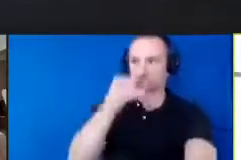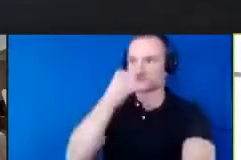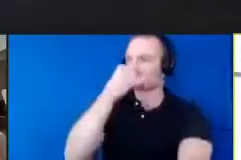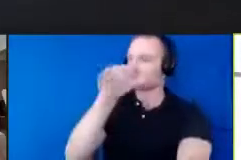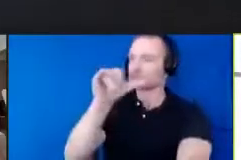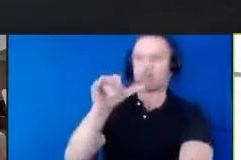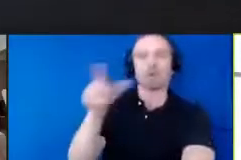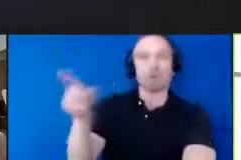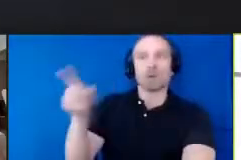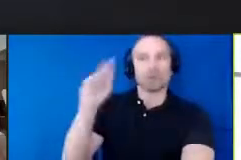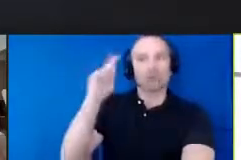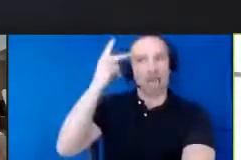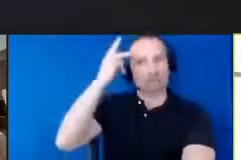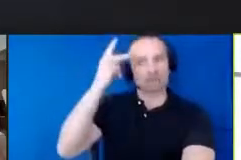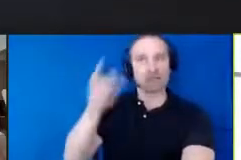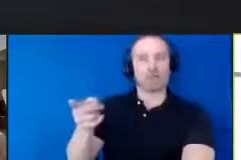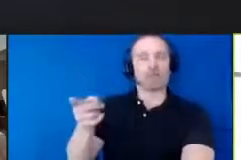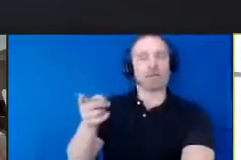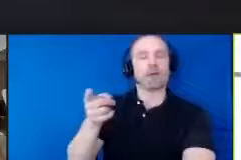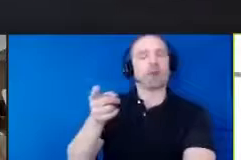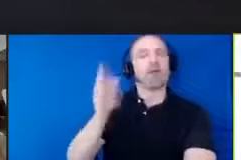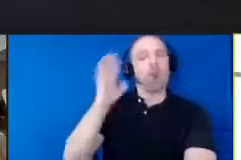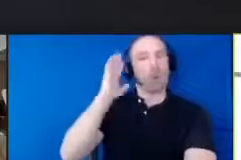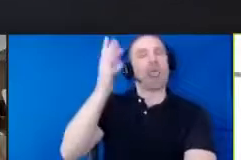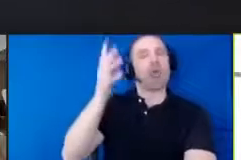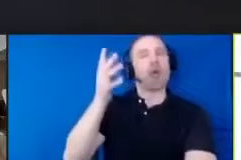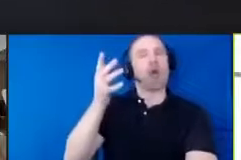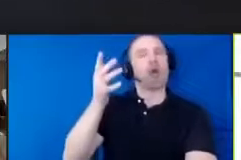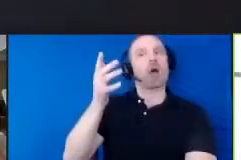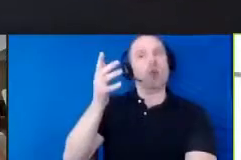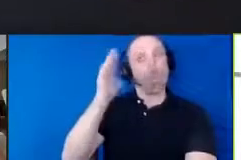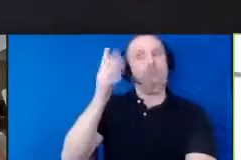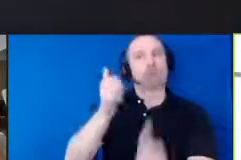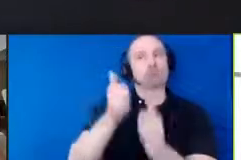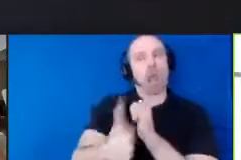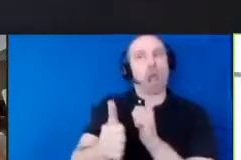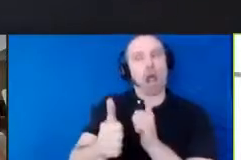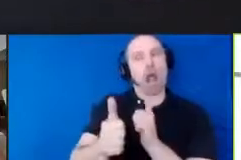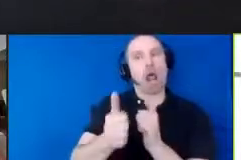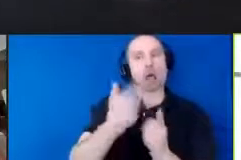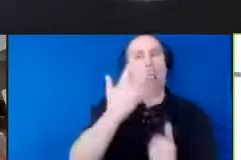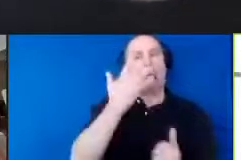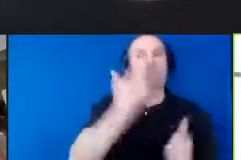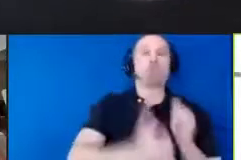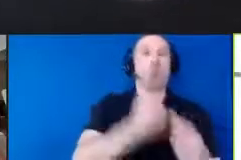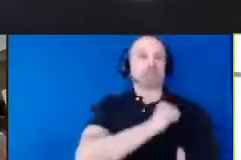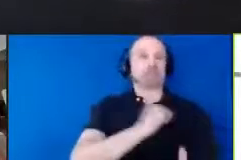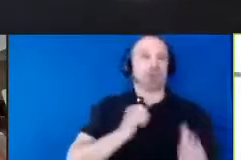Ultimately, it'll get passed because the deal's already been done with the majority of the senators.